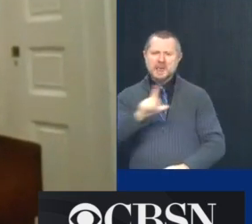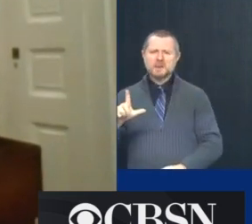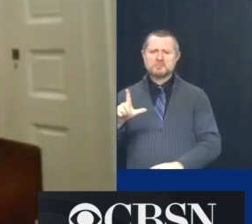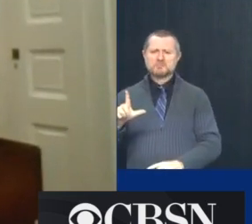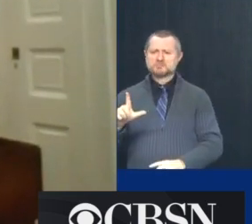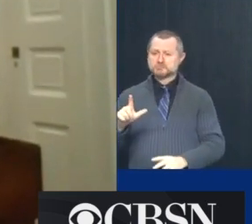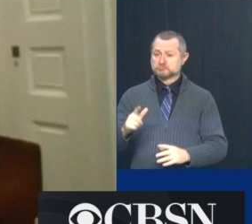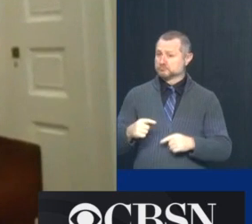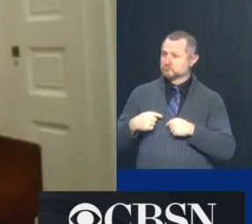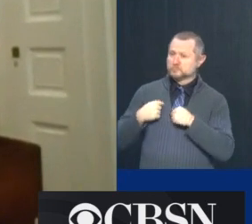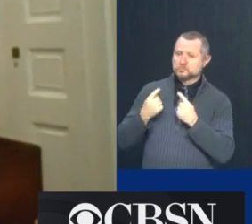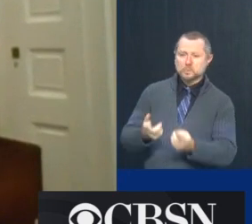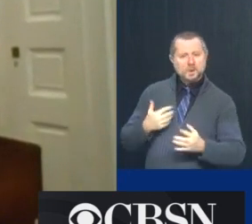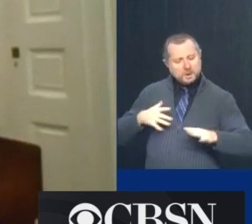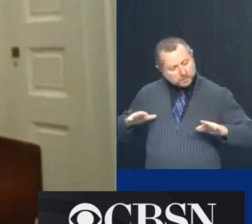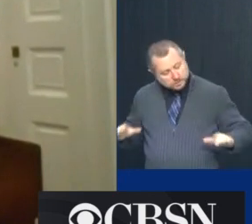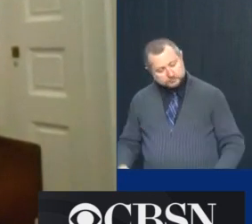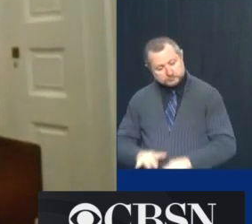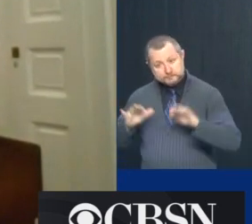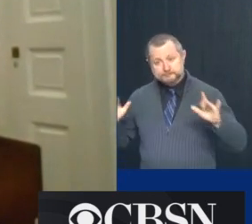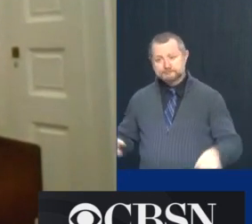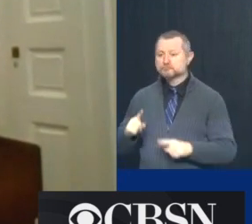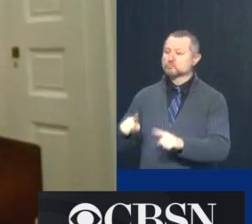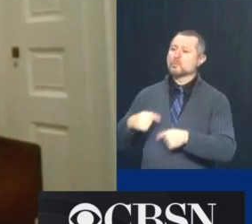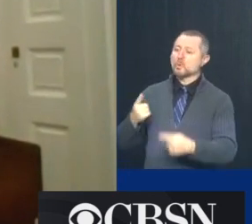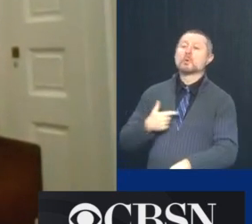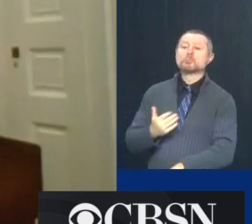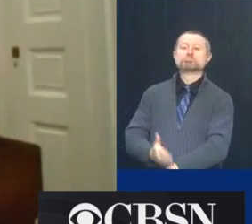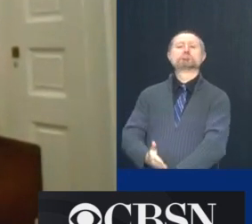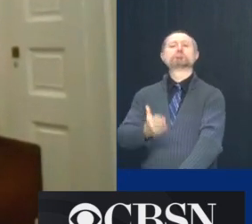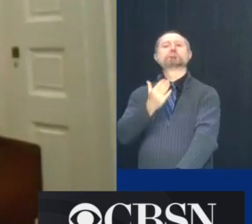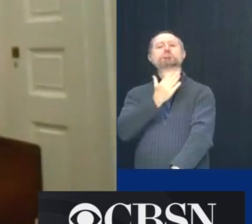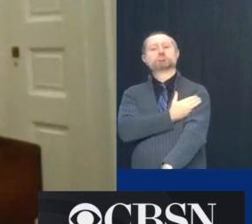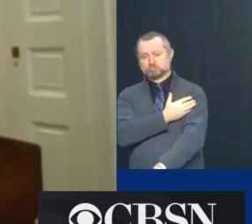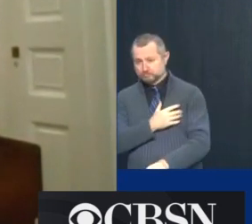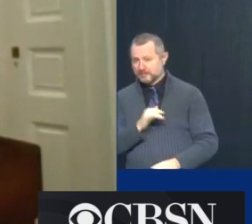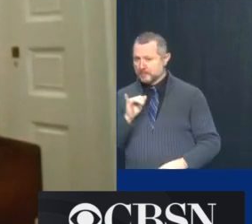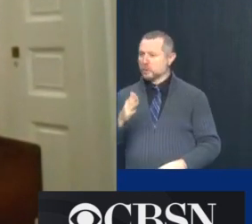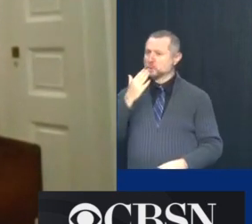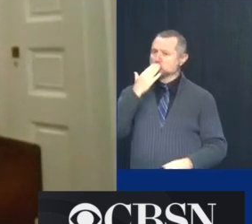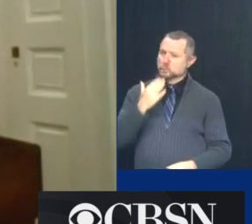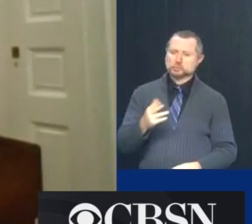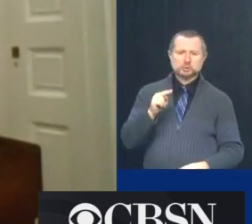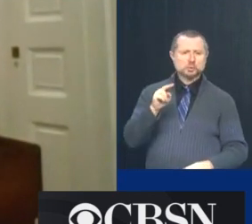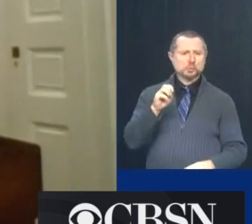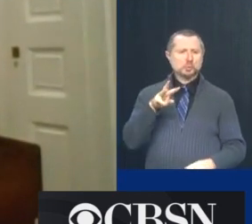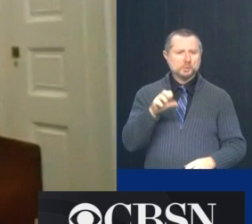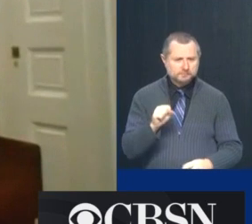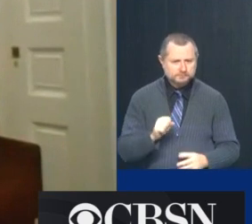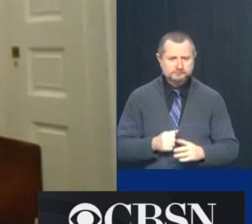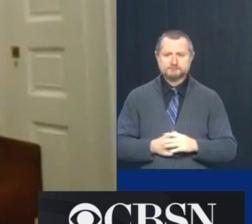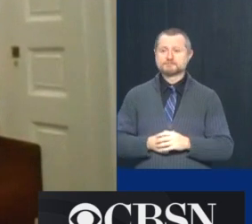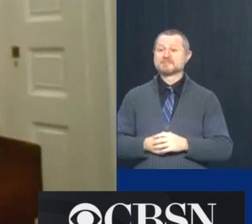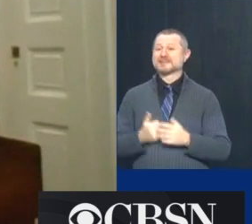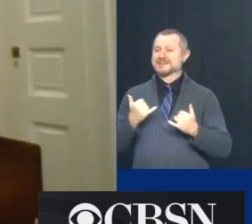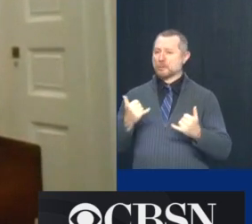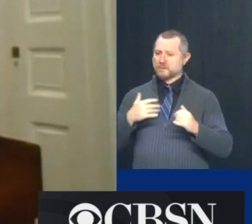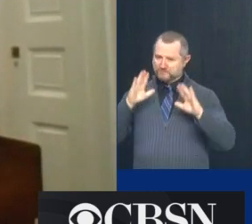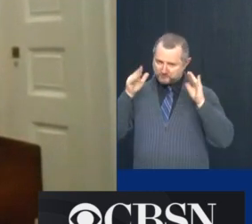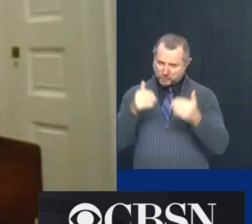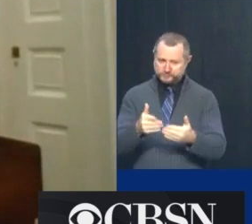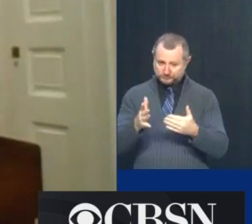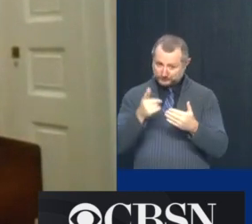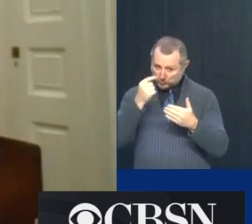seeing very different outcomes. This is part of the good news, even in the midst of the challenge that you are focusing on today,